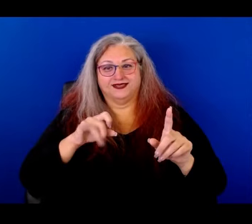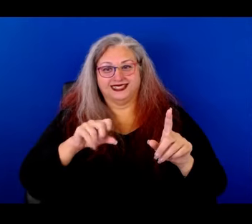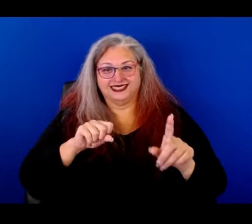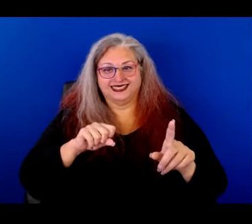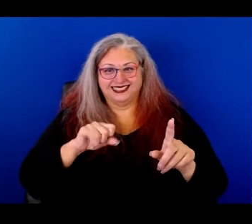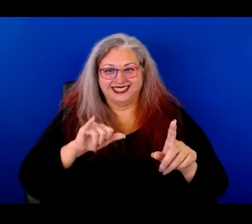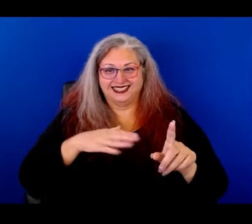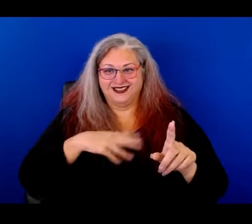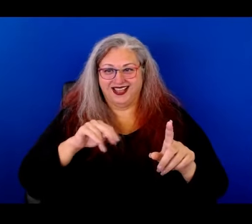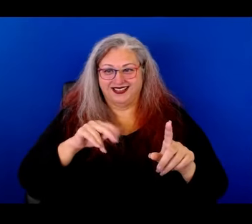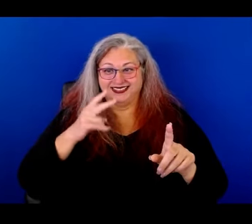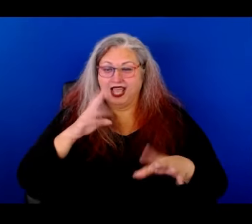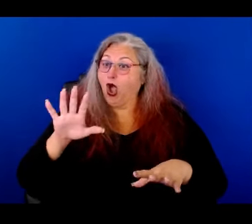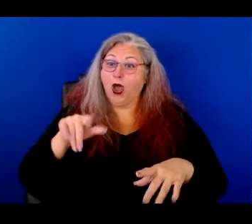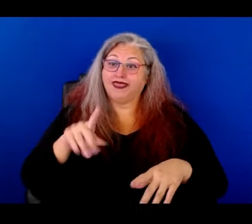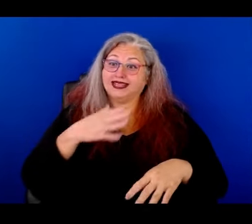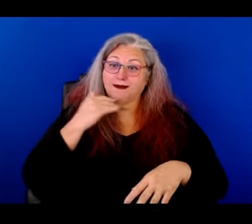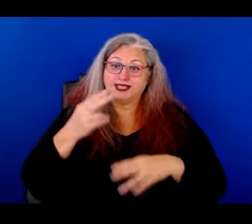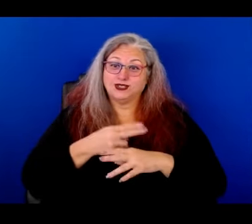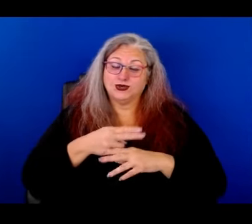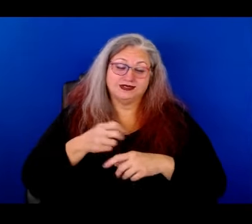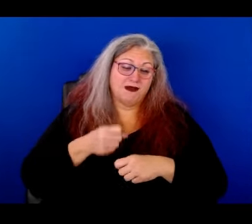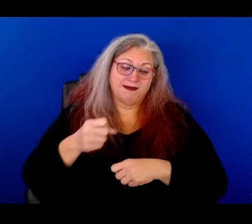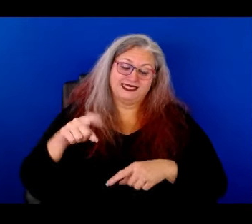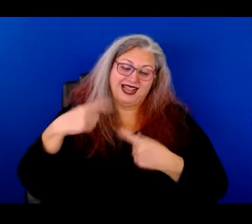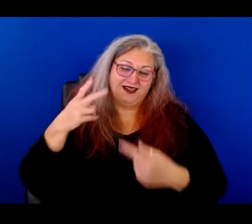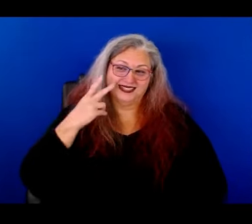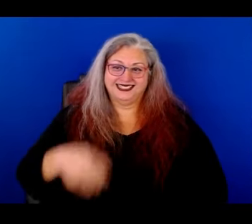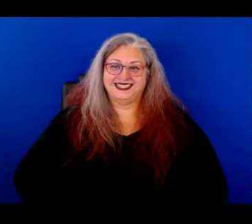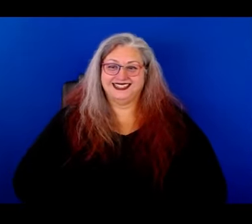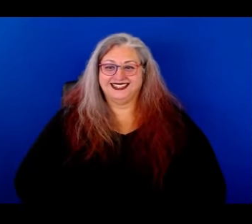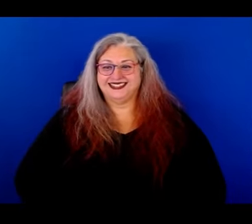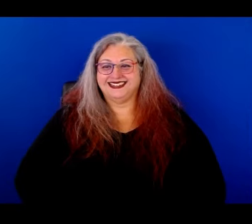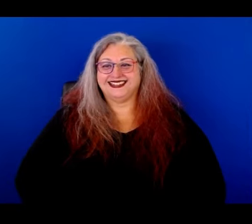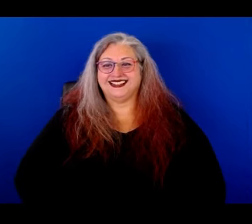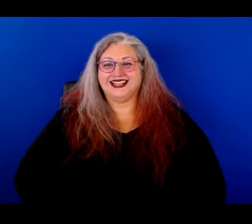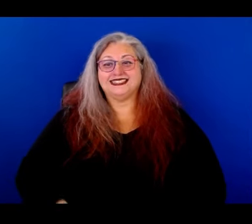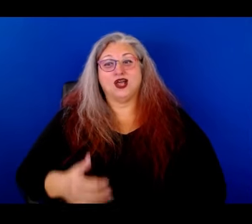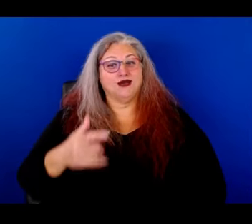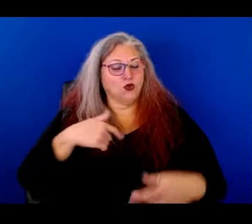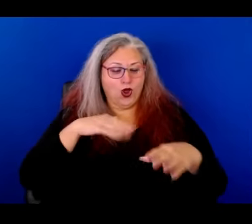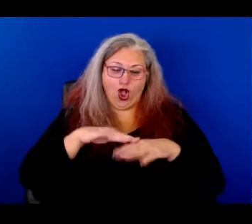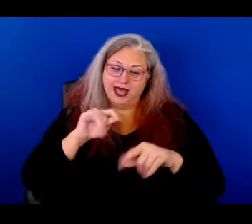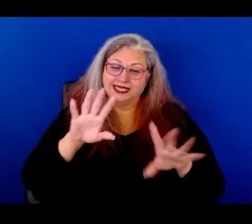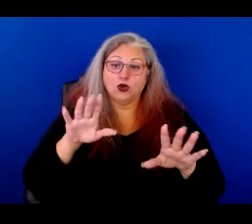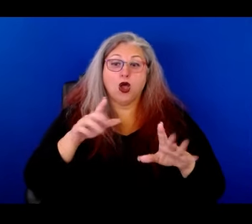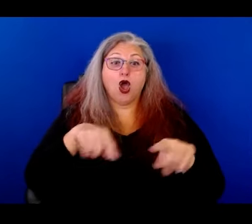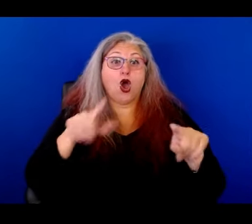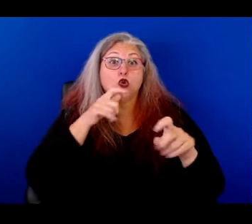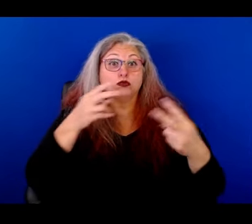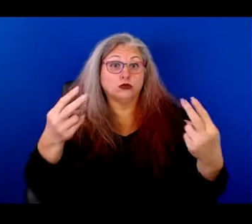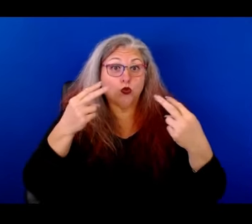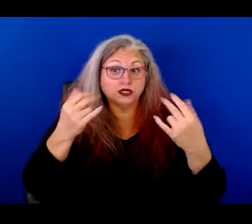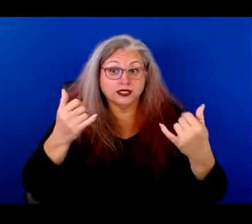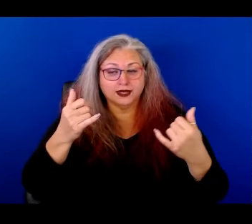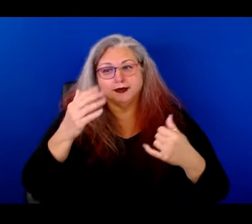Have my own podcast. That's the best use of placement I've seen yet. Excellent. And hey, we're on it. And so everybody watching this,